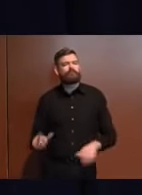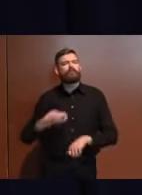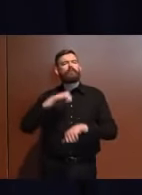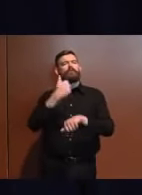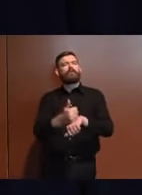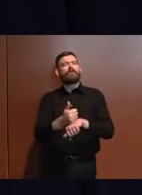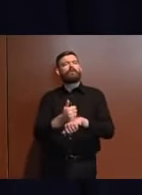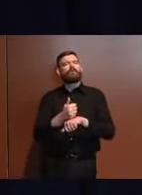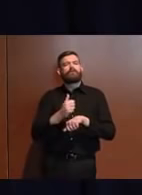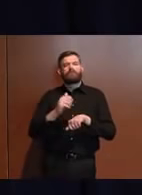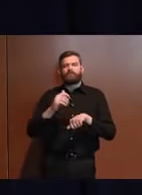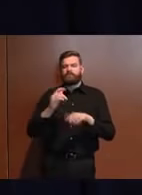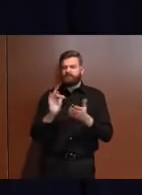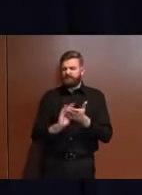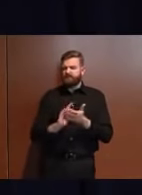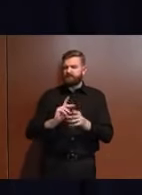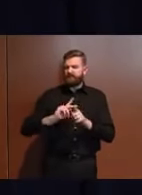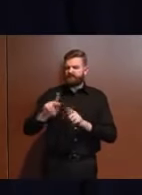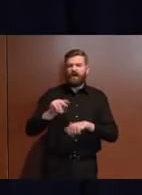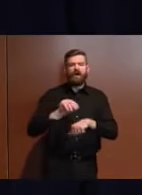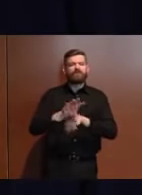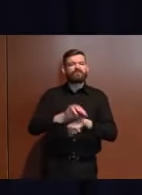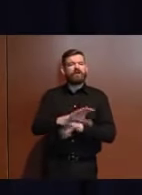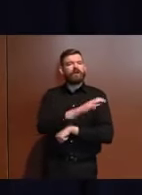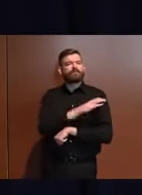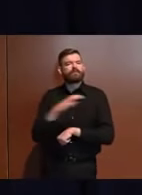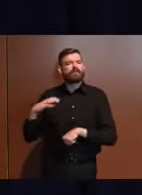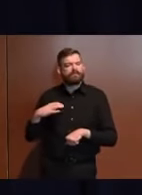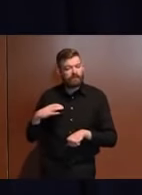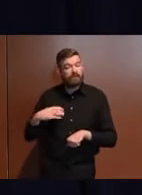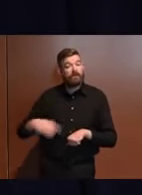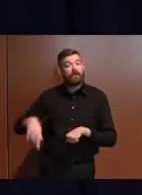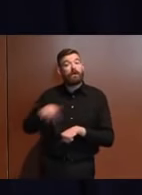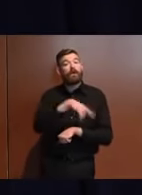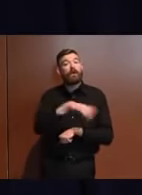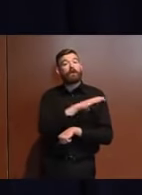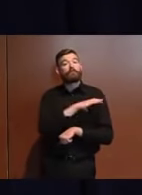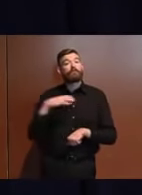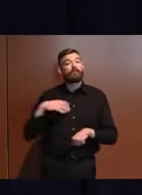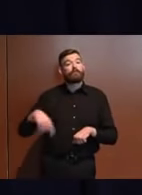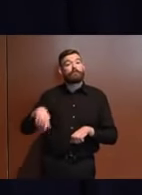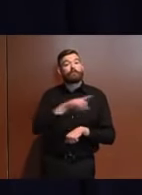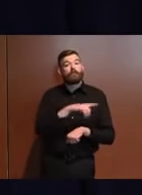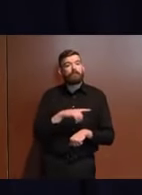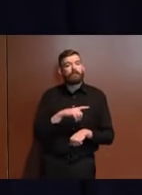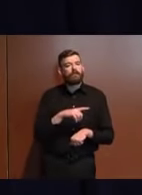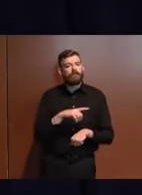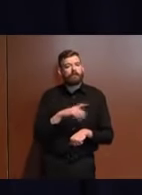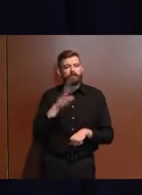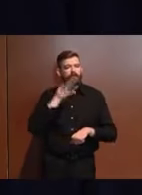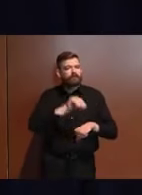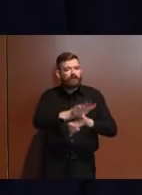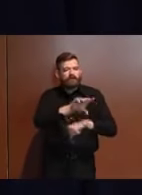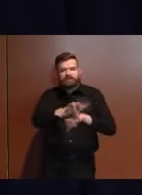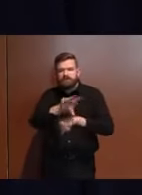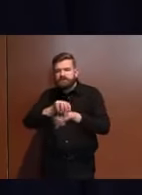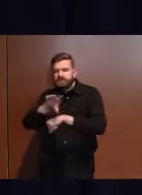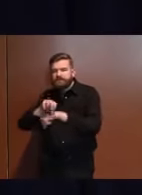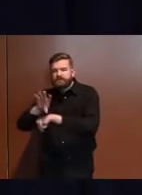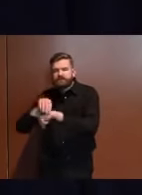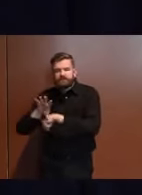committee will have a number of guidances to review, and one will be the